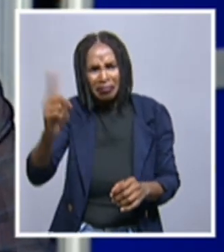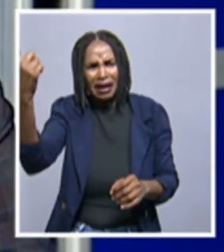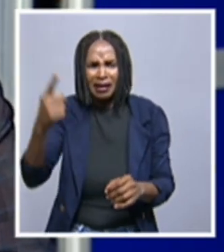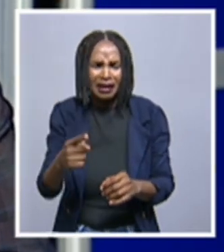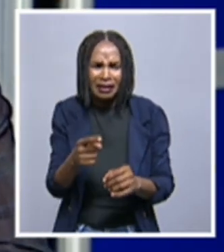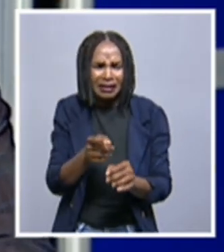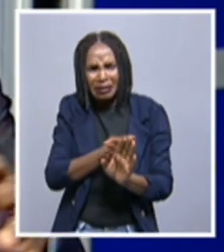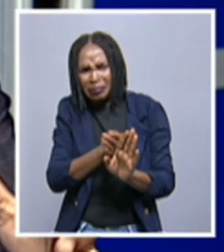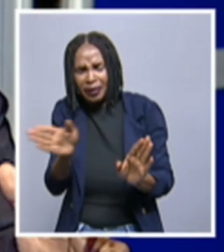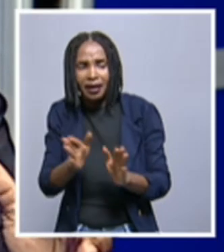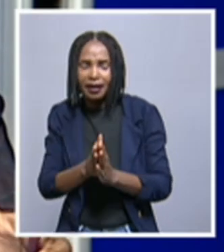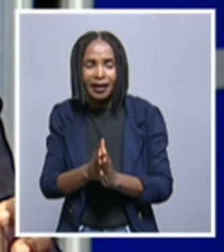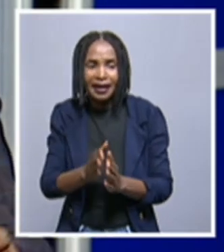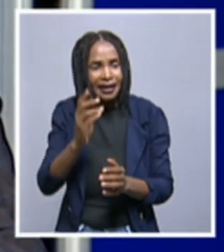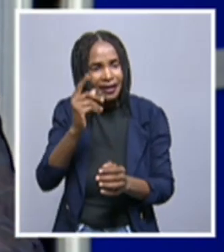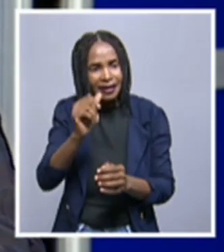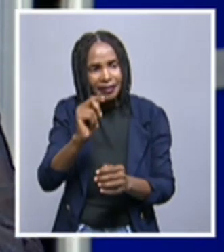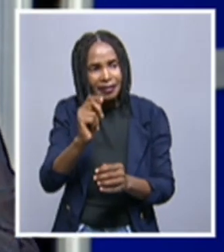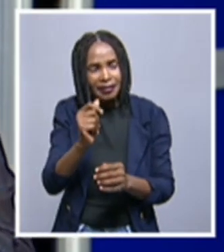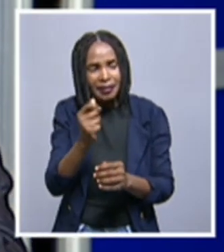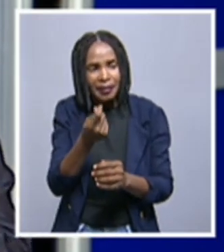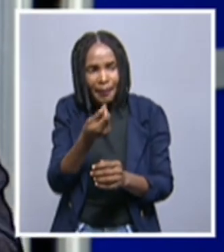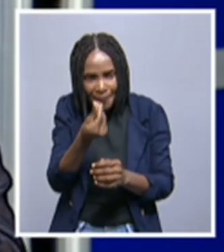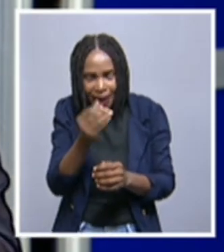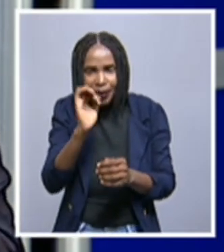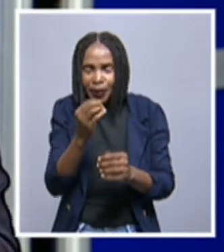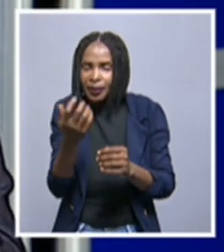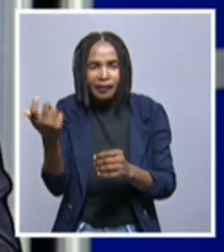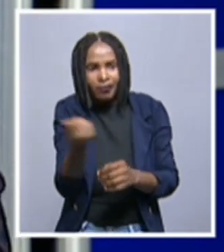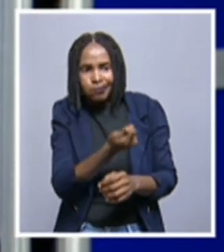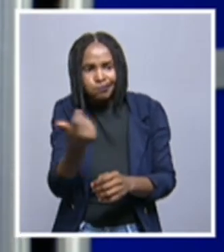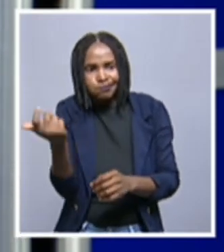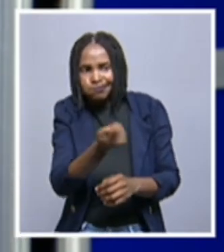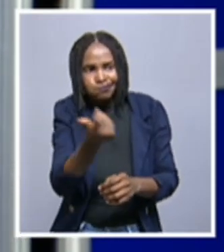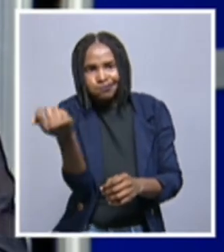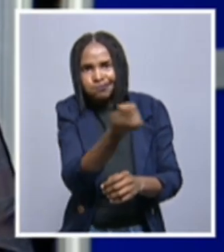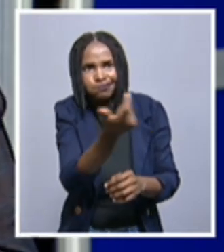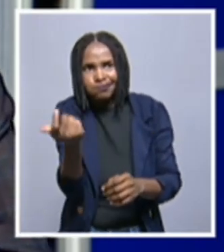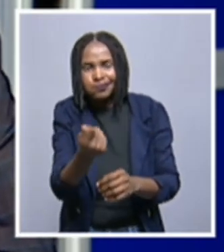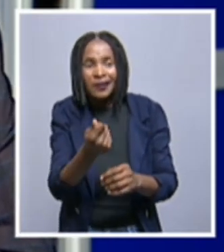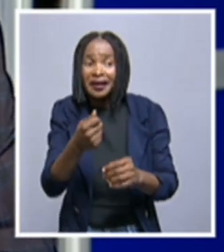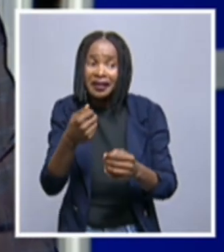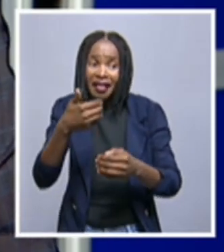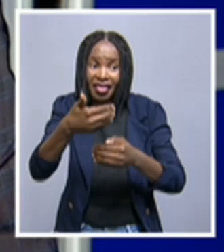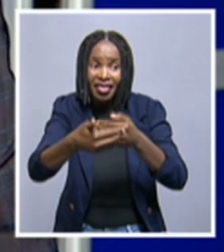markets where they would put their money, and that would now the worst case that could happen in